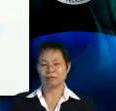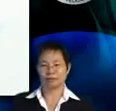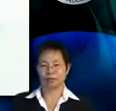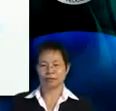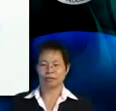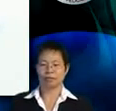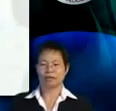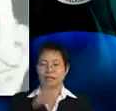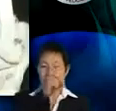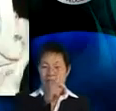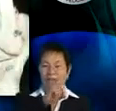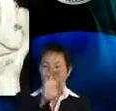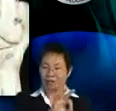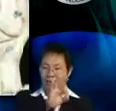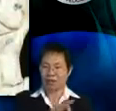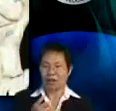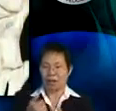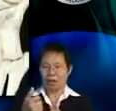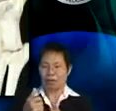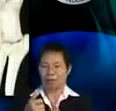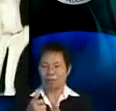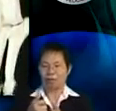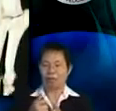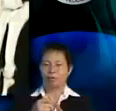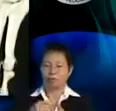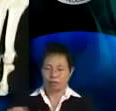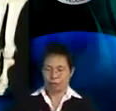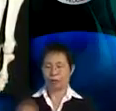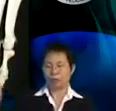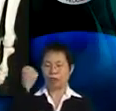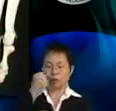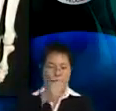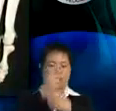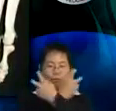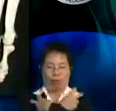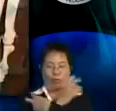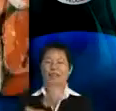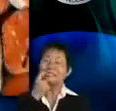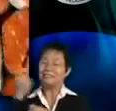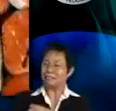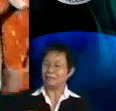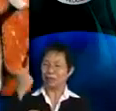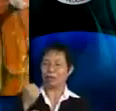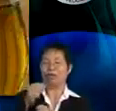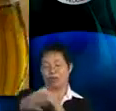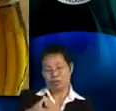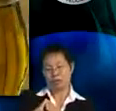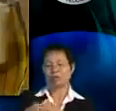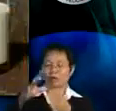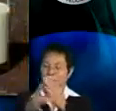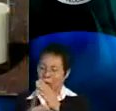Vitamin D. Function: helps to build strong bones and teeth. Sources: fish,